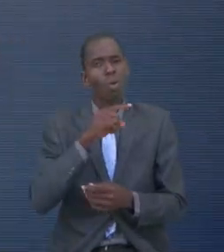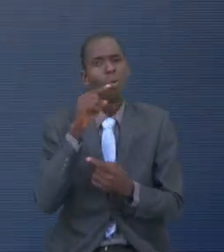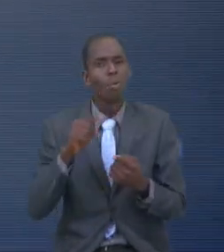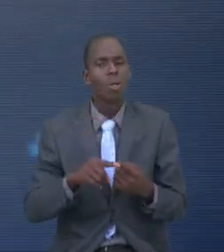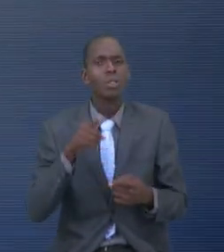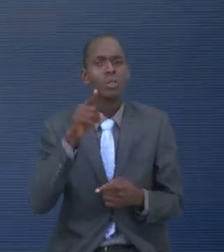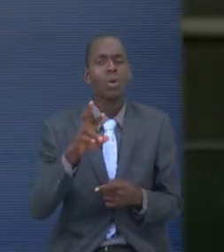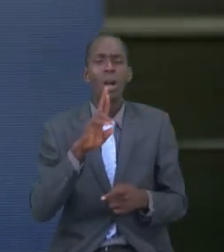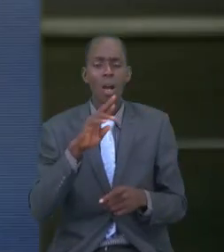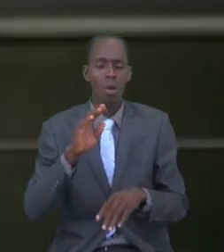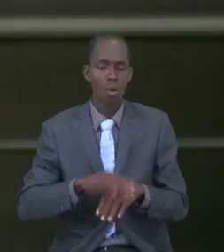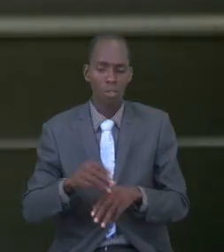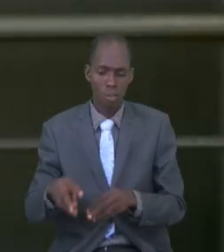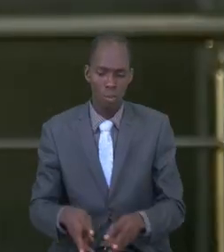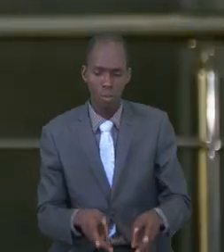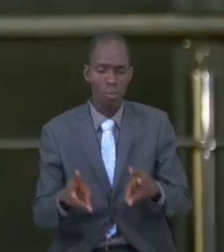path of